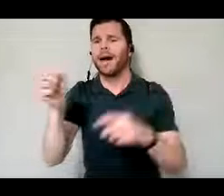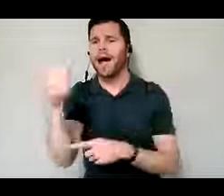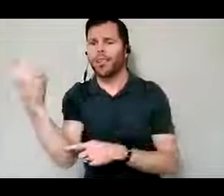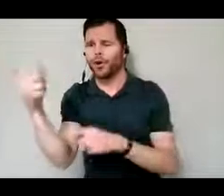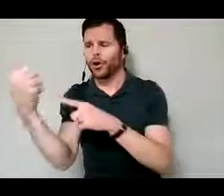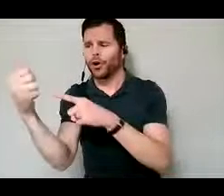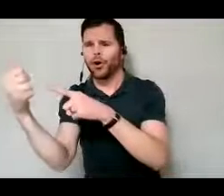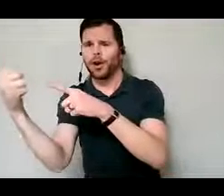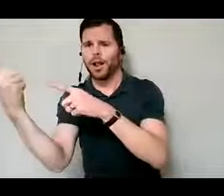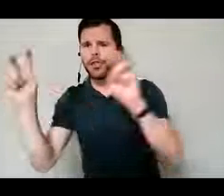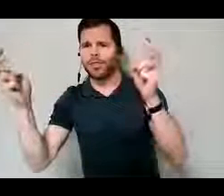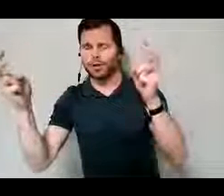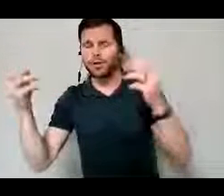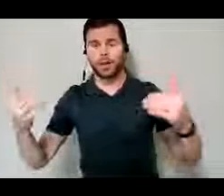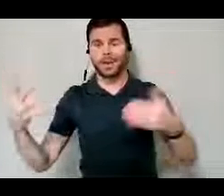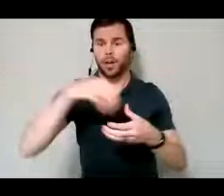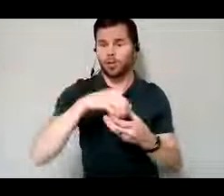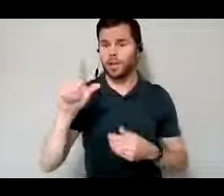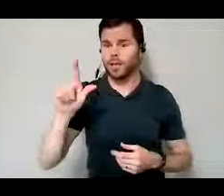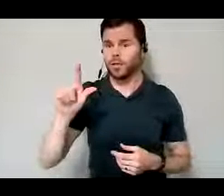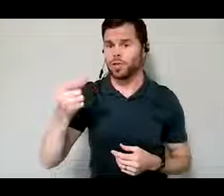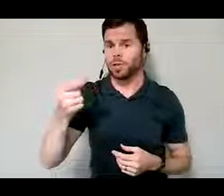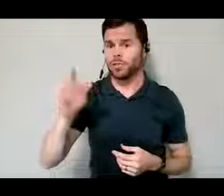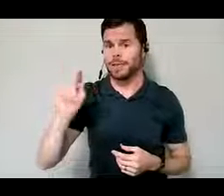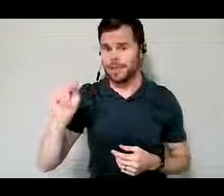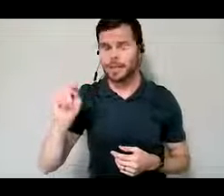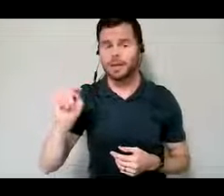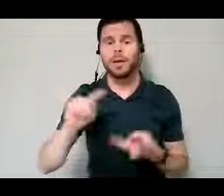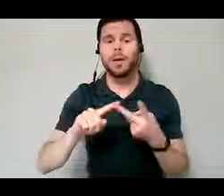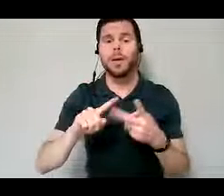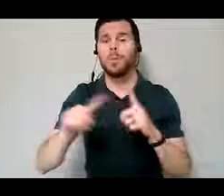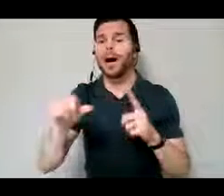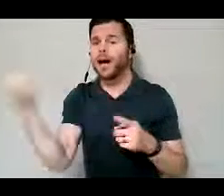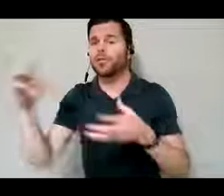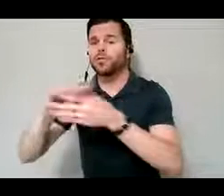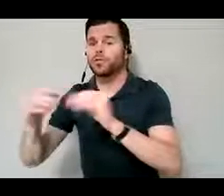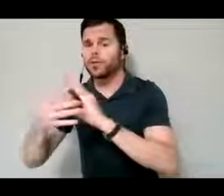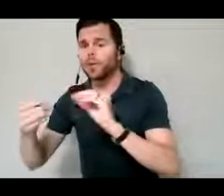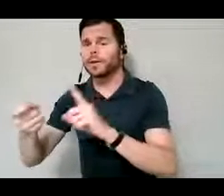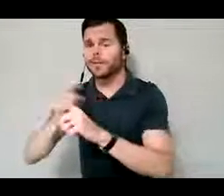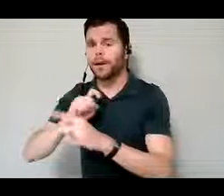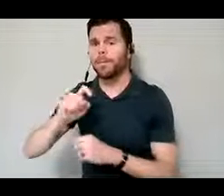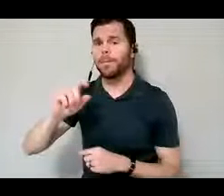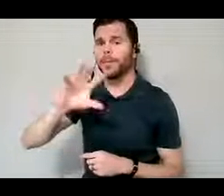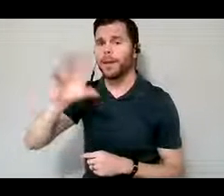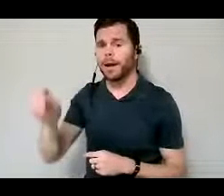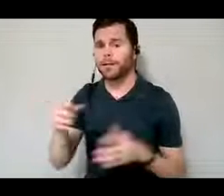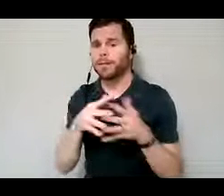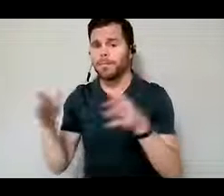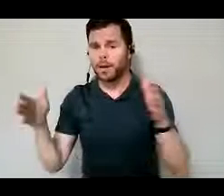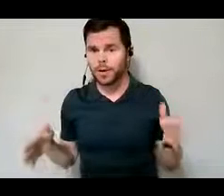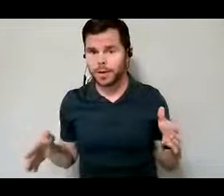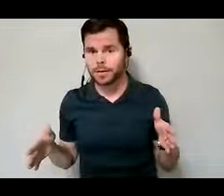have LGBT, and then you have the untold or undertold stories of African Americans, right? And